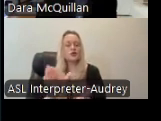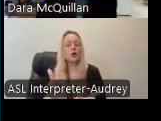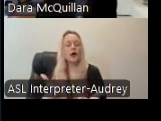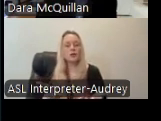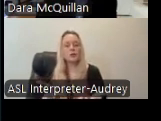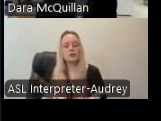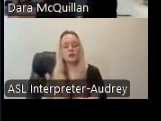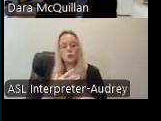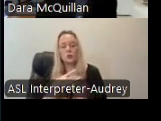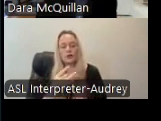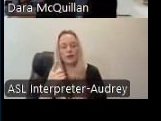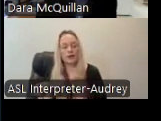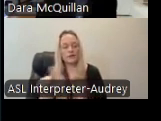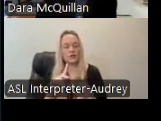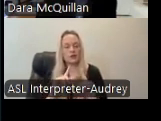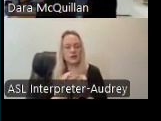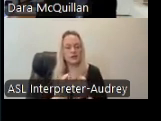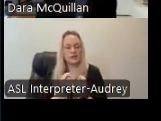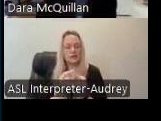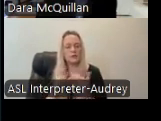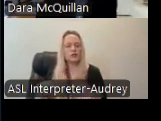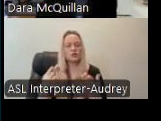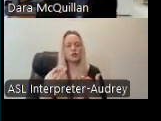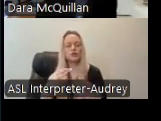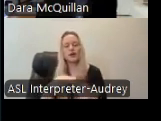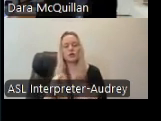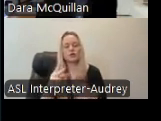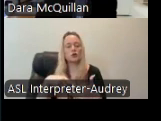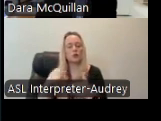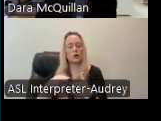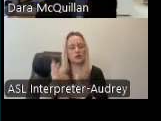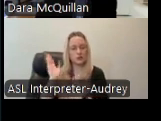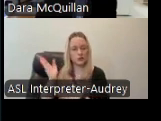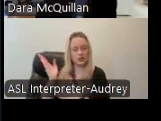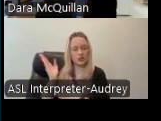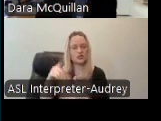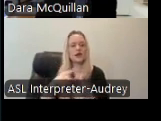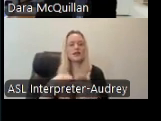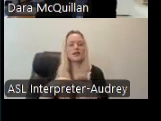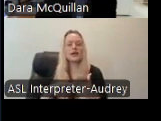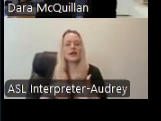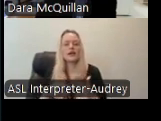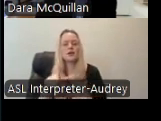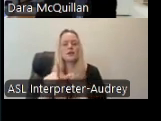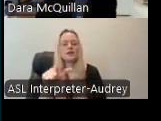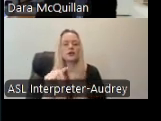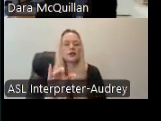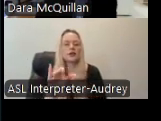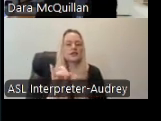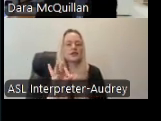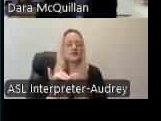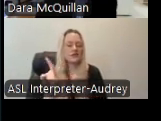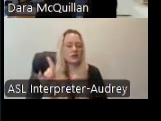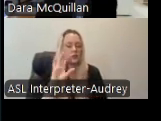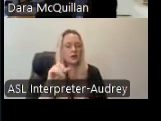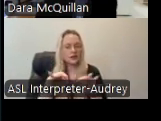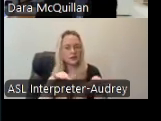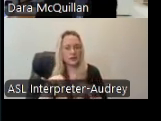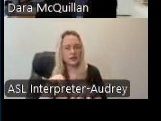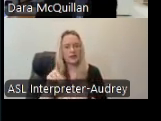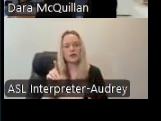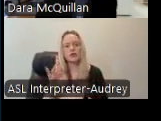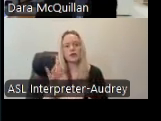project presentation on behalf of the applicant, followed by Mr. Lacefield to discuss the draft scope of work and